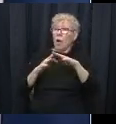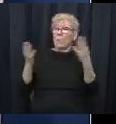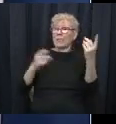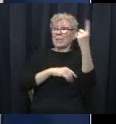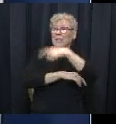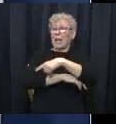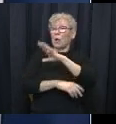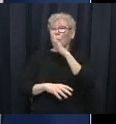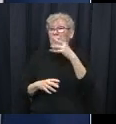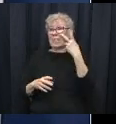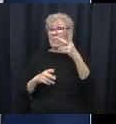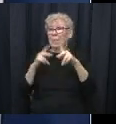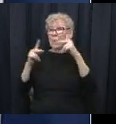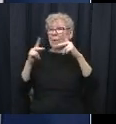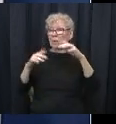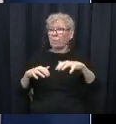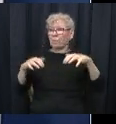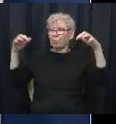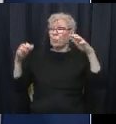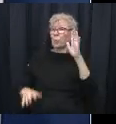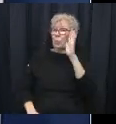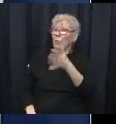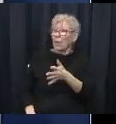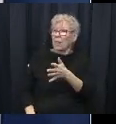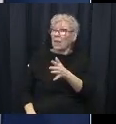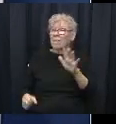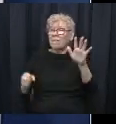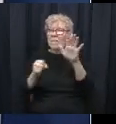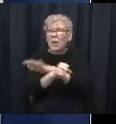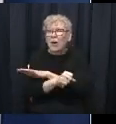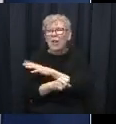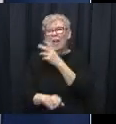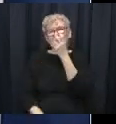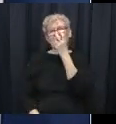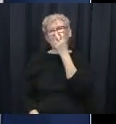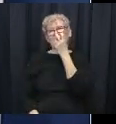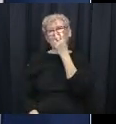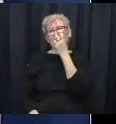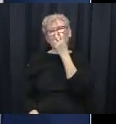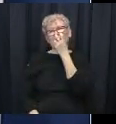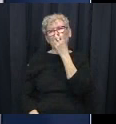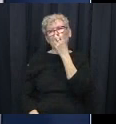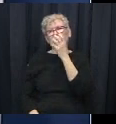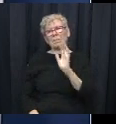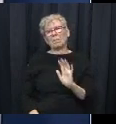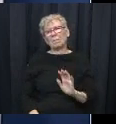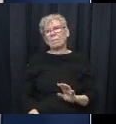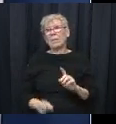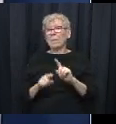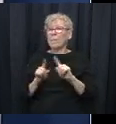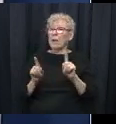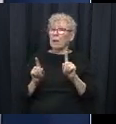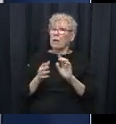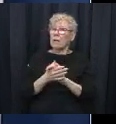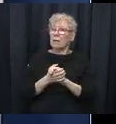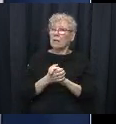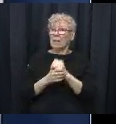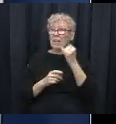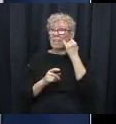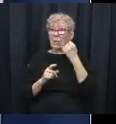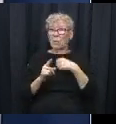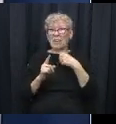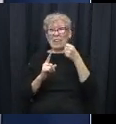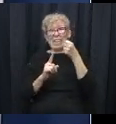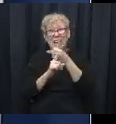an opening day might normally be. But unless we're at a spike of an outbreak like we were in November, I think it's